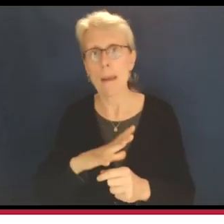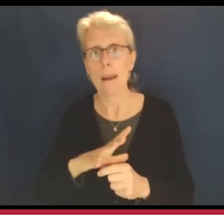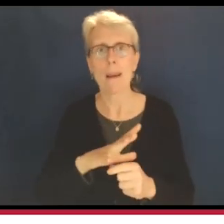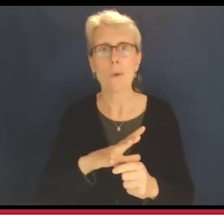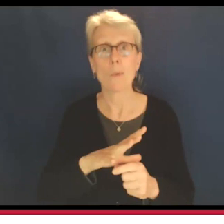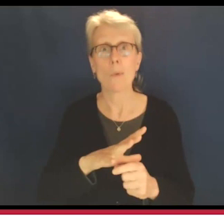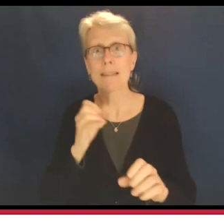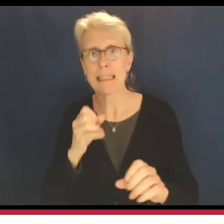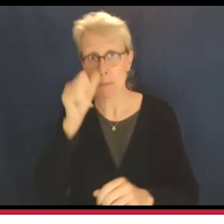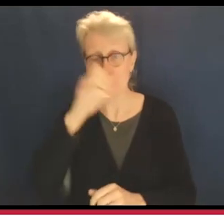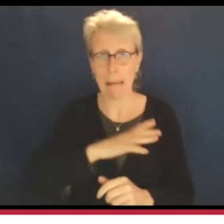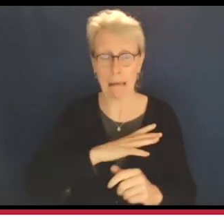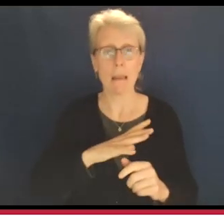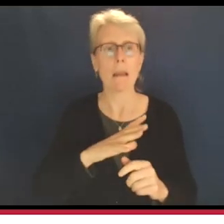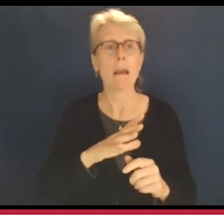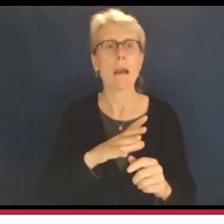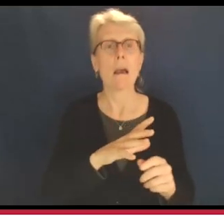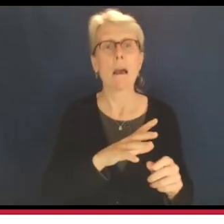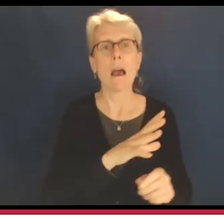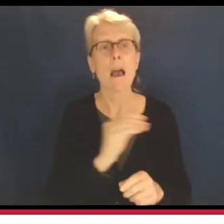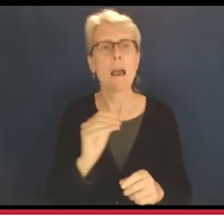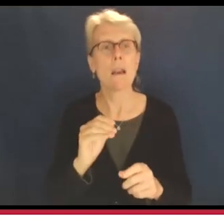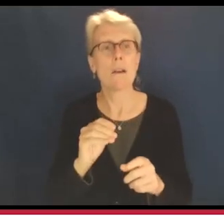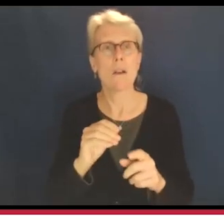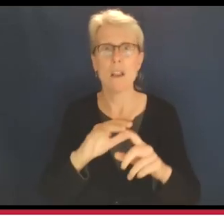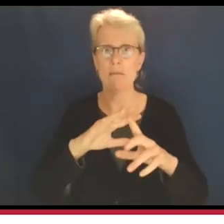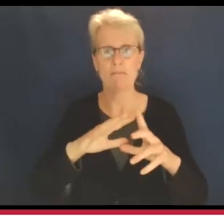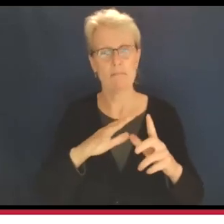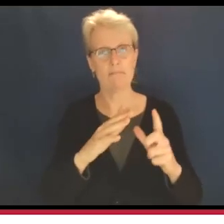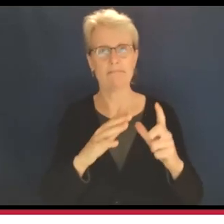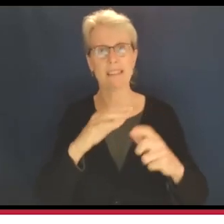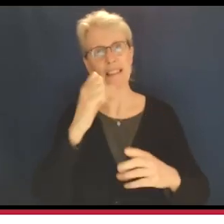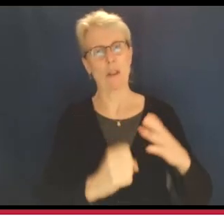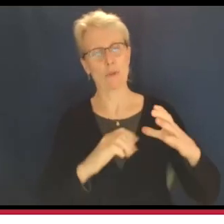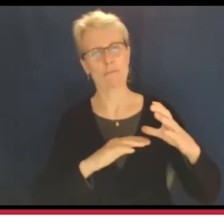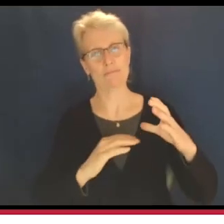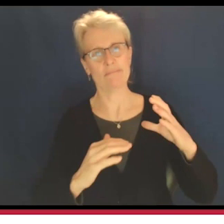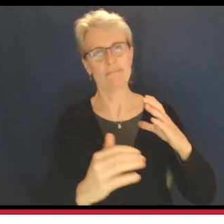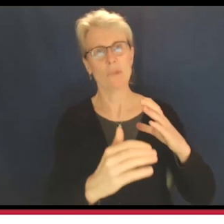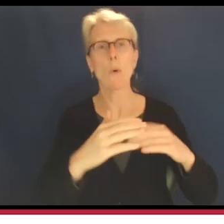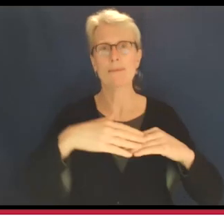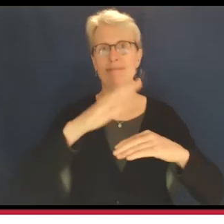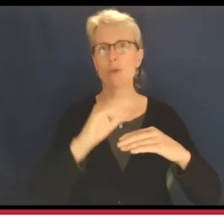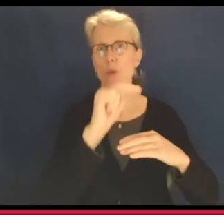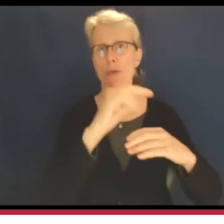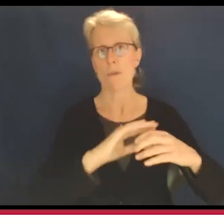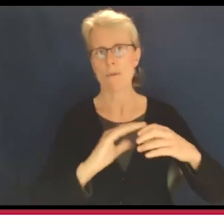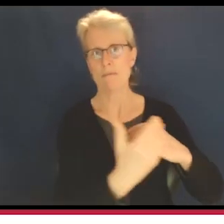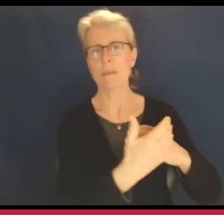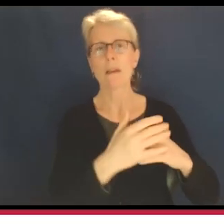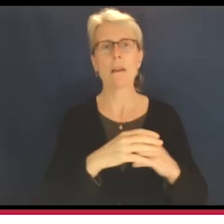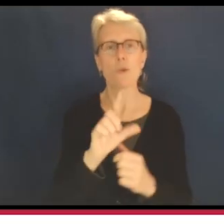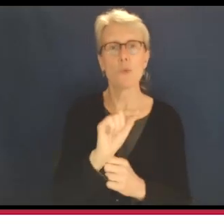world, in a major outbreak in 2022, that probably has been in humans since